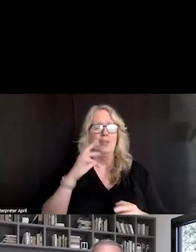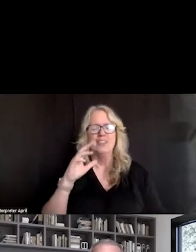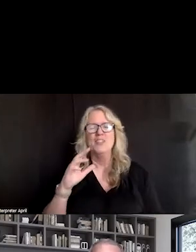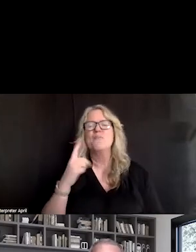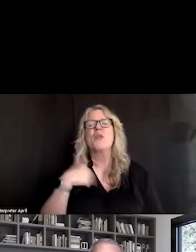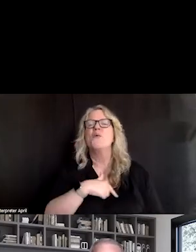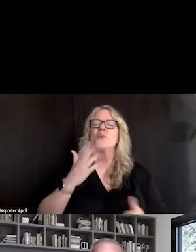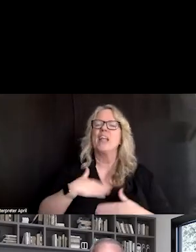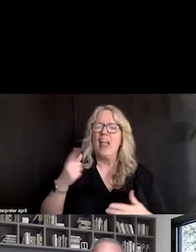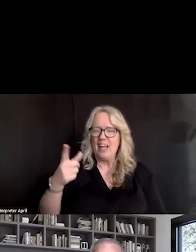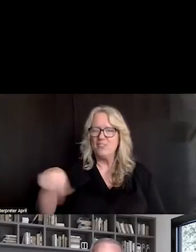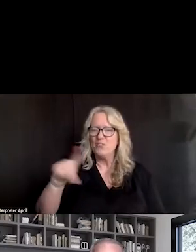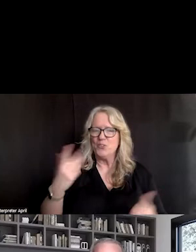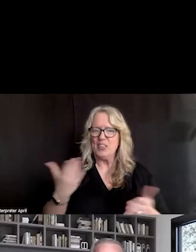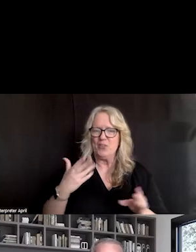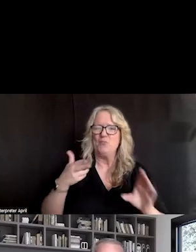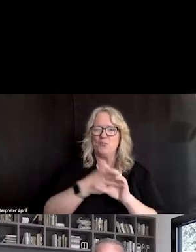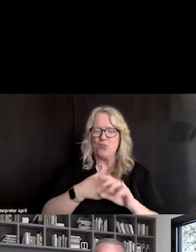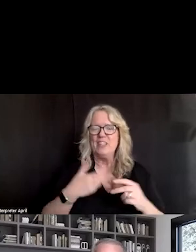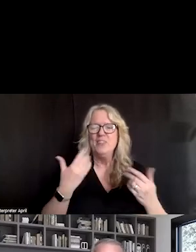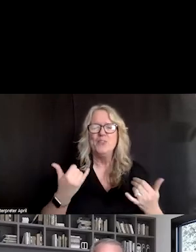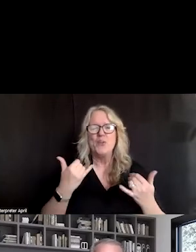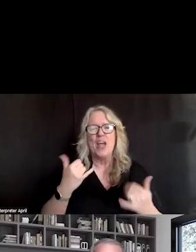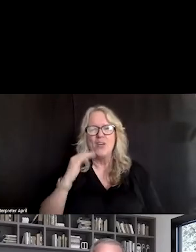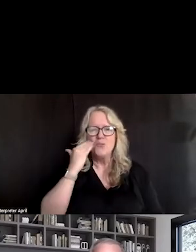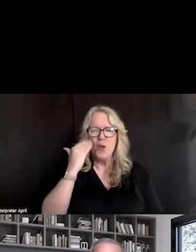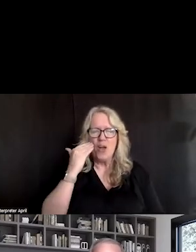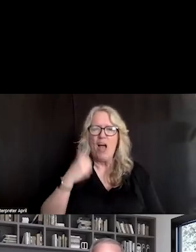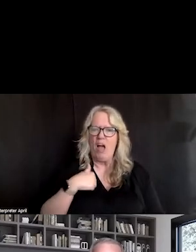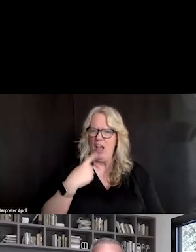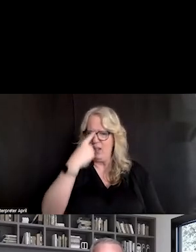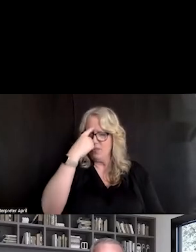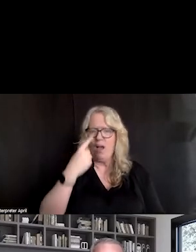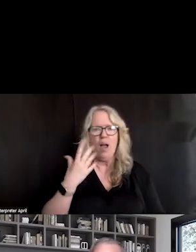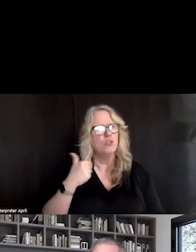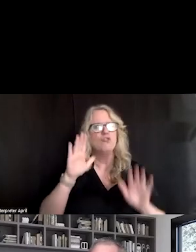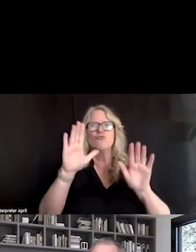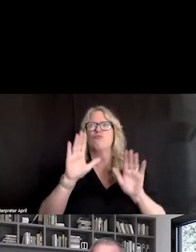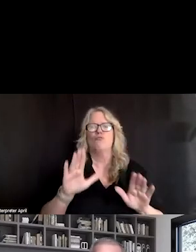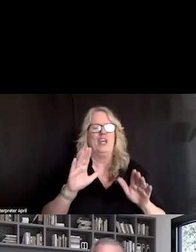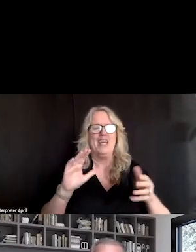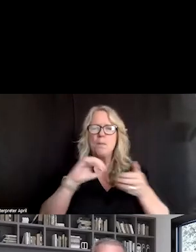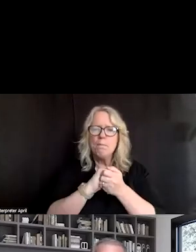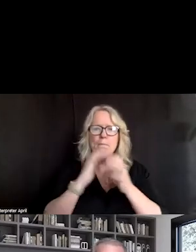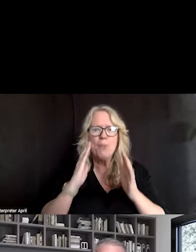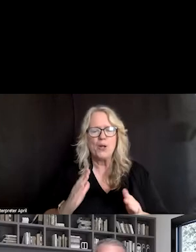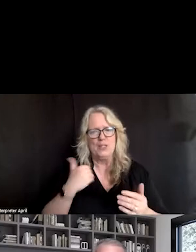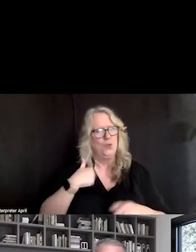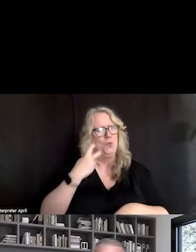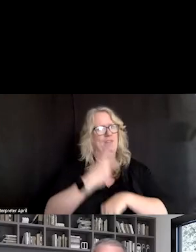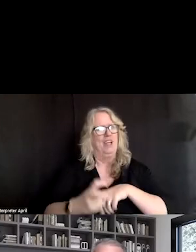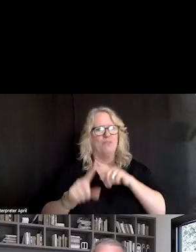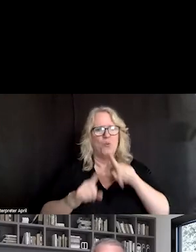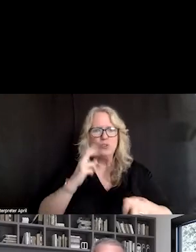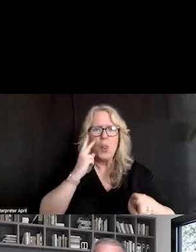We're glad to have you guys. Now, this is, I thought these are great partners and we've got a tough question today. But